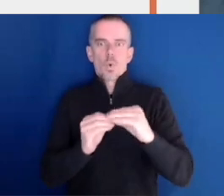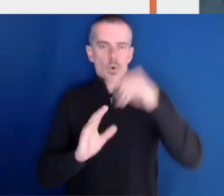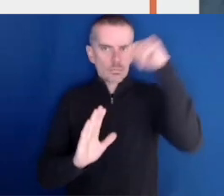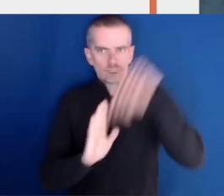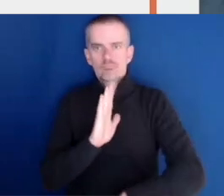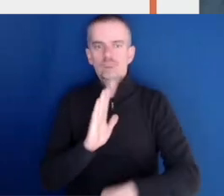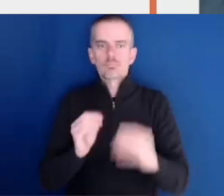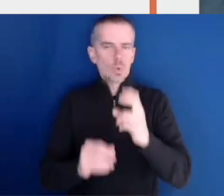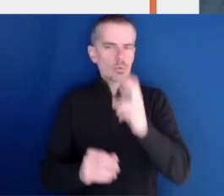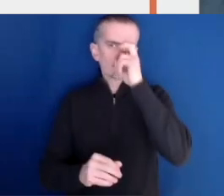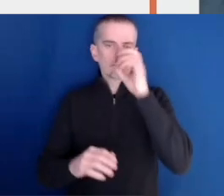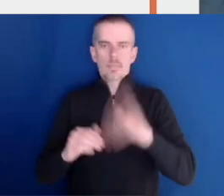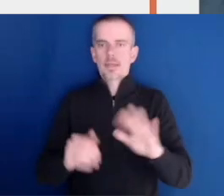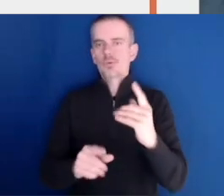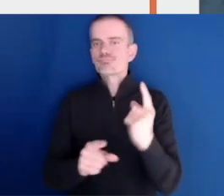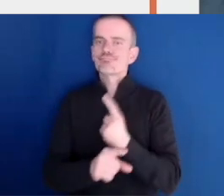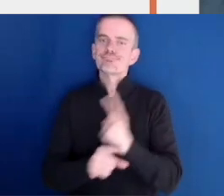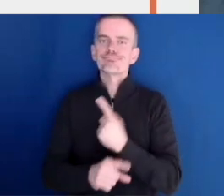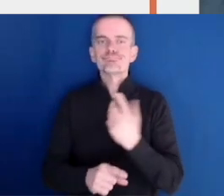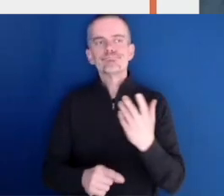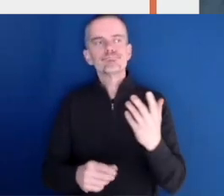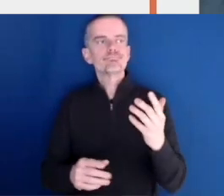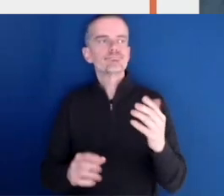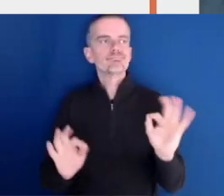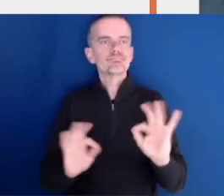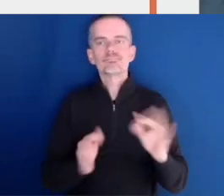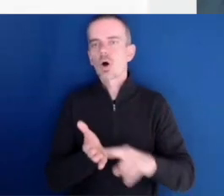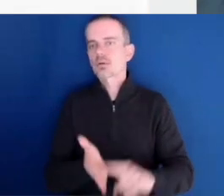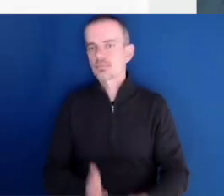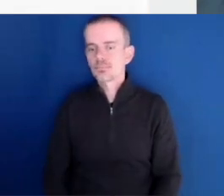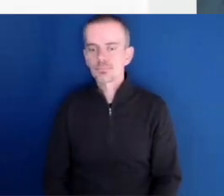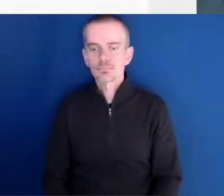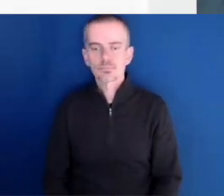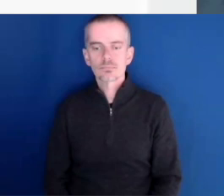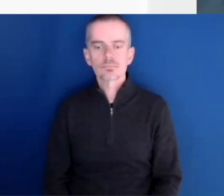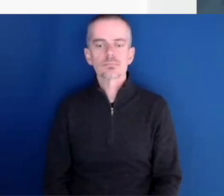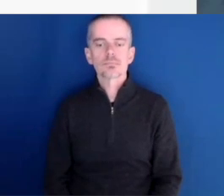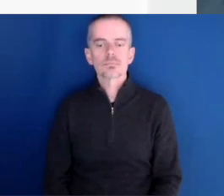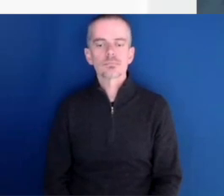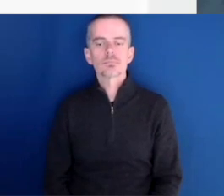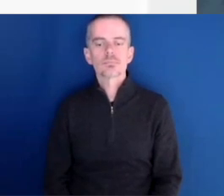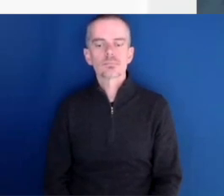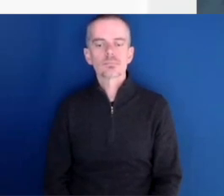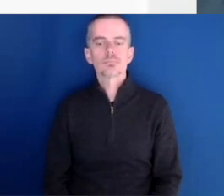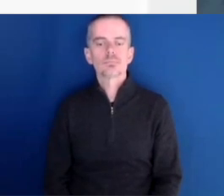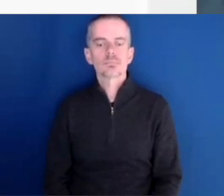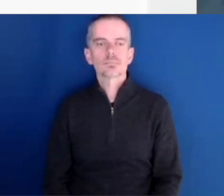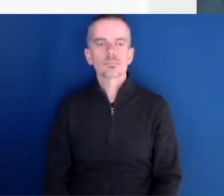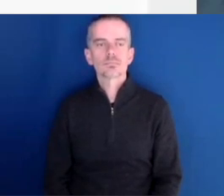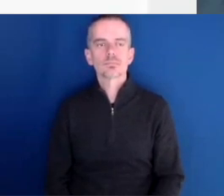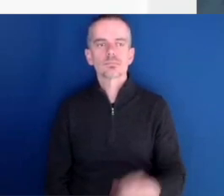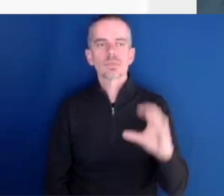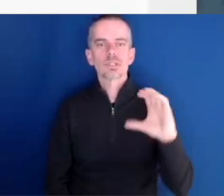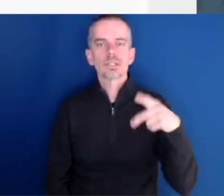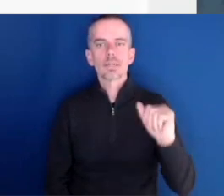and rigorous than your standard run-of-the-mill audit. The CPA, the independent